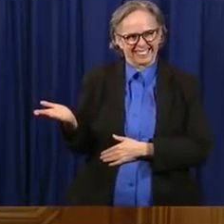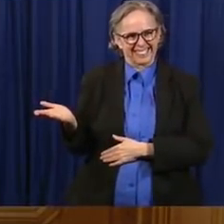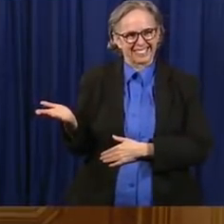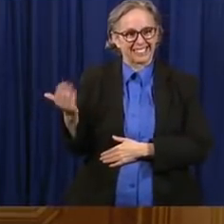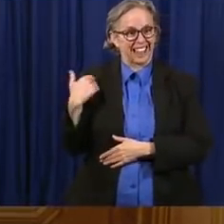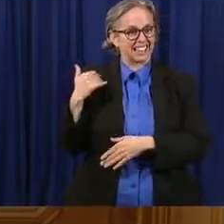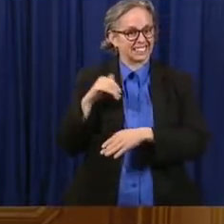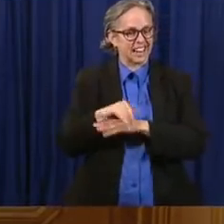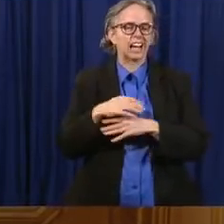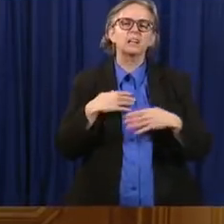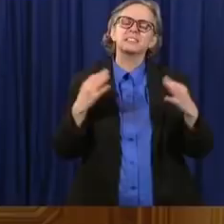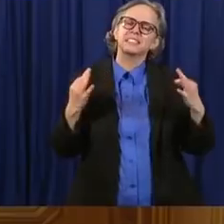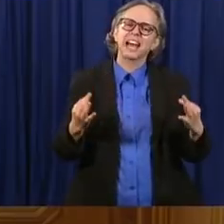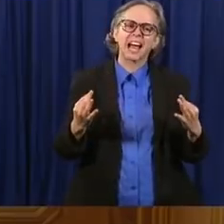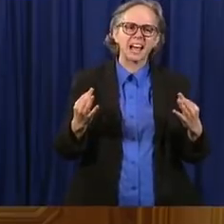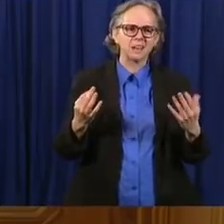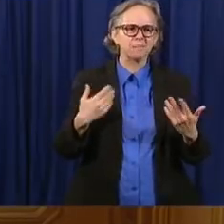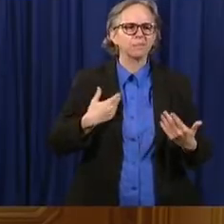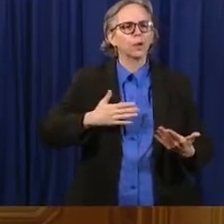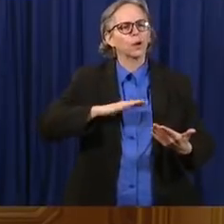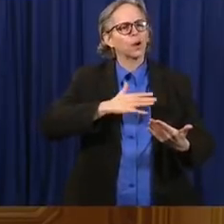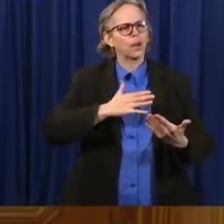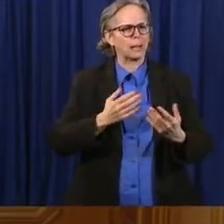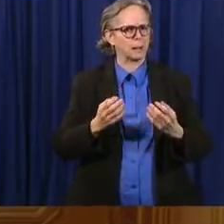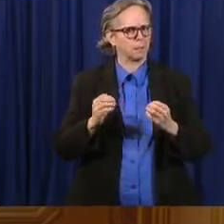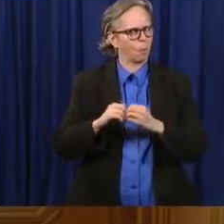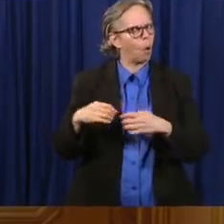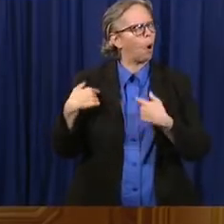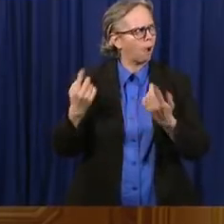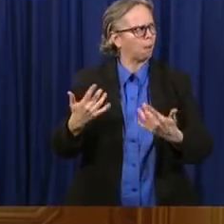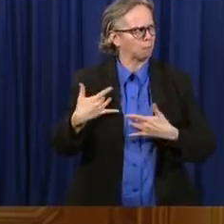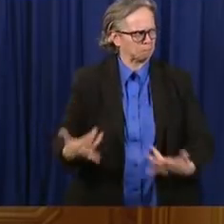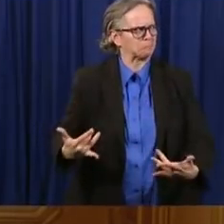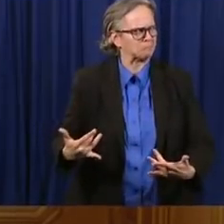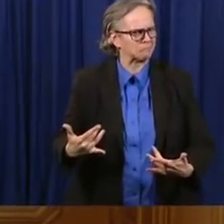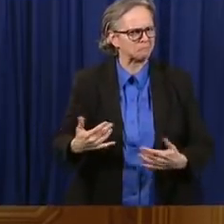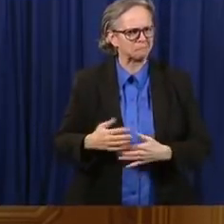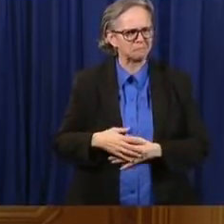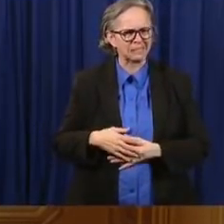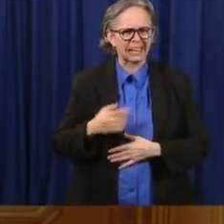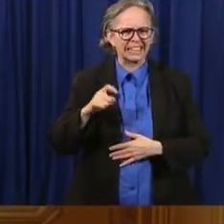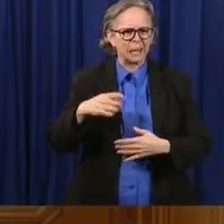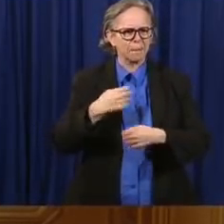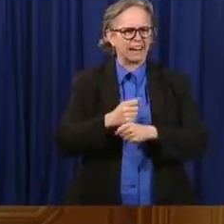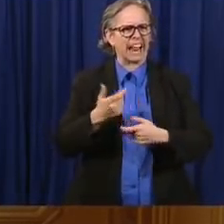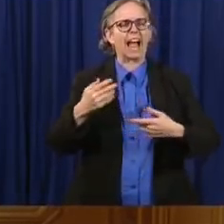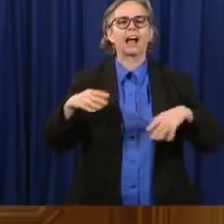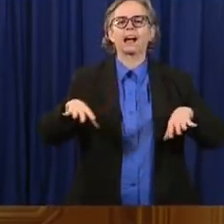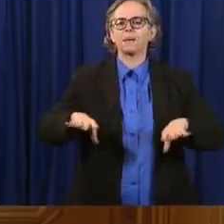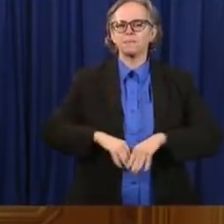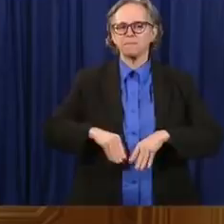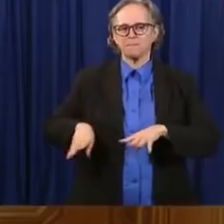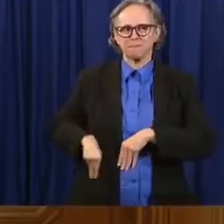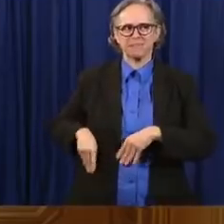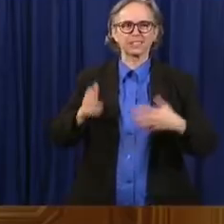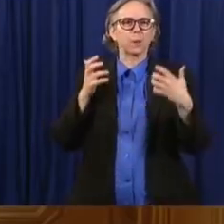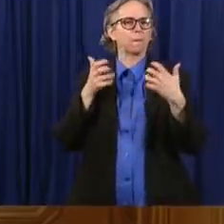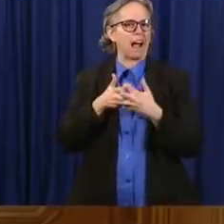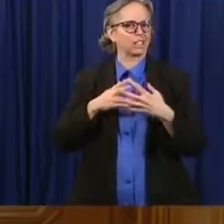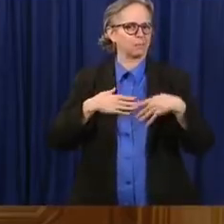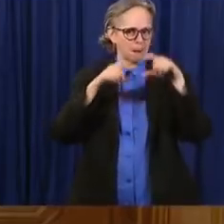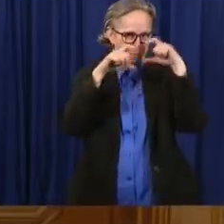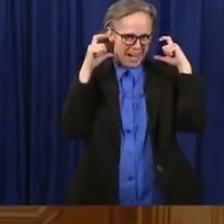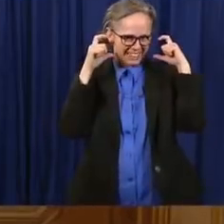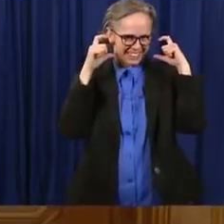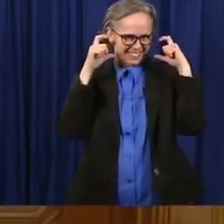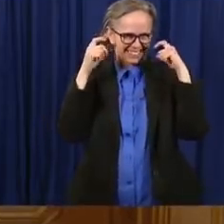since I was doing more cooking than usual, that I had to make an apron to match it. So I have an apron to